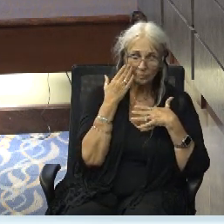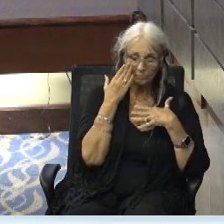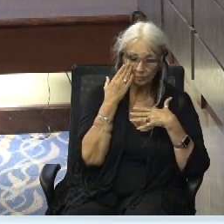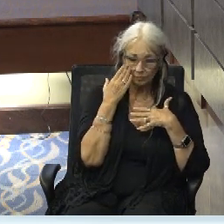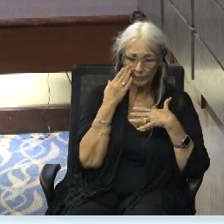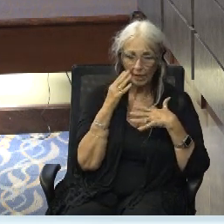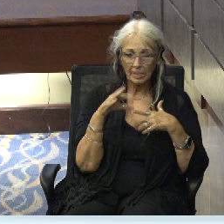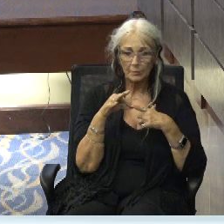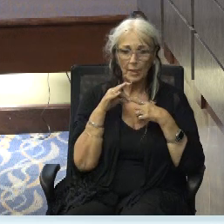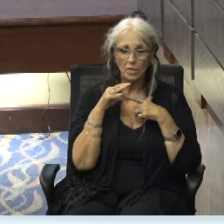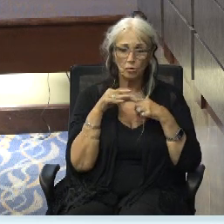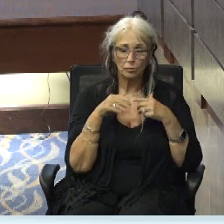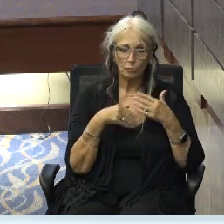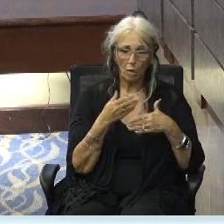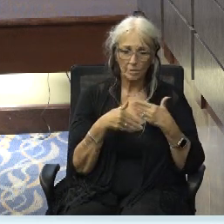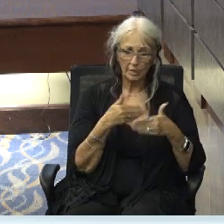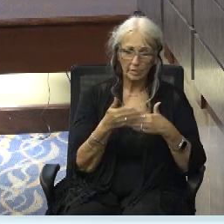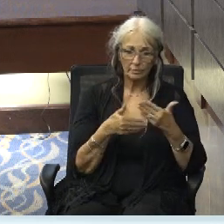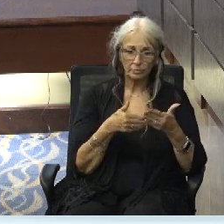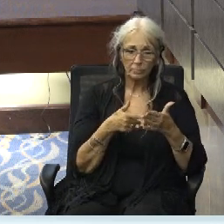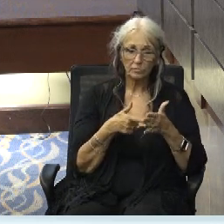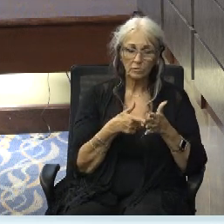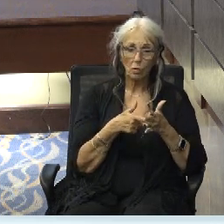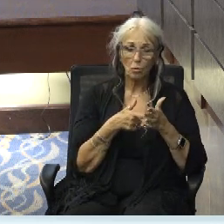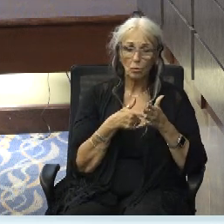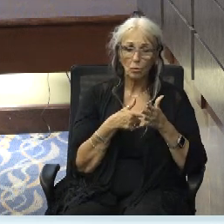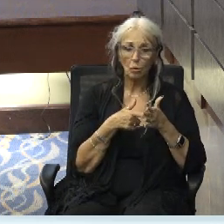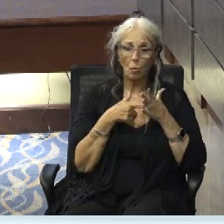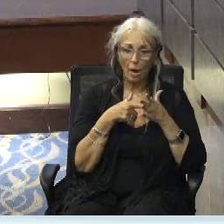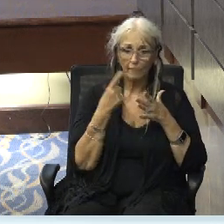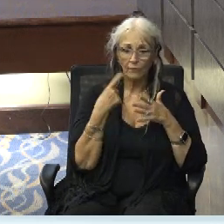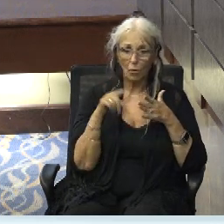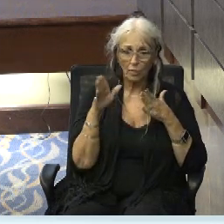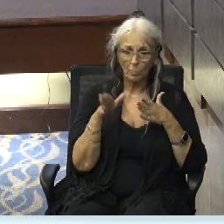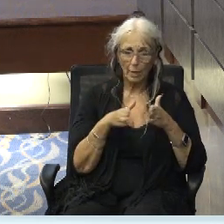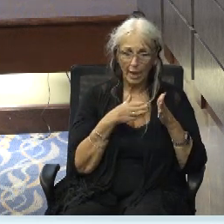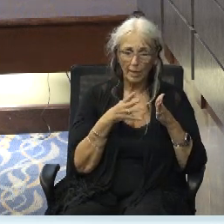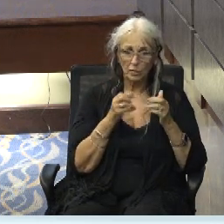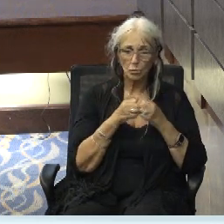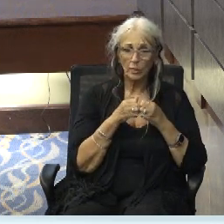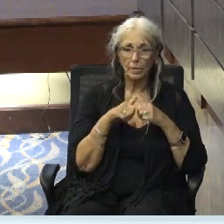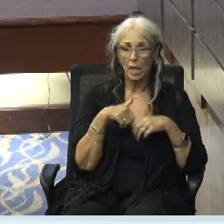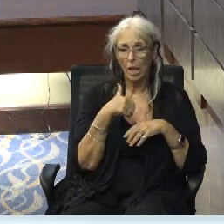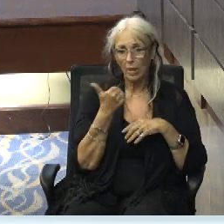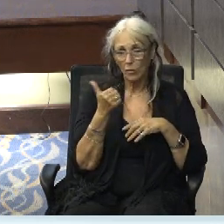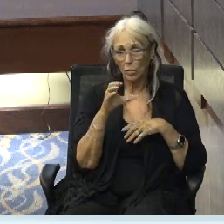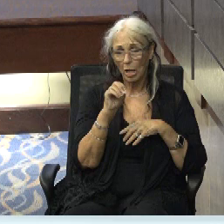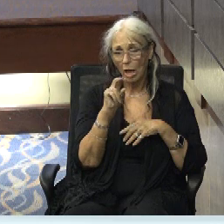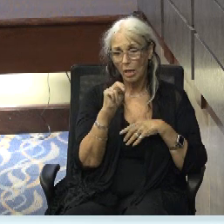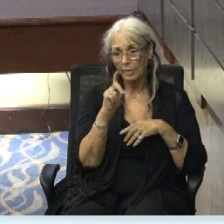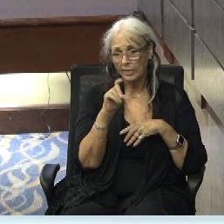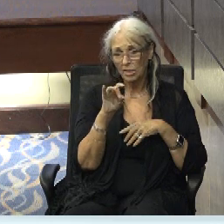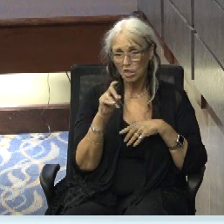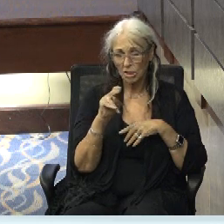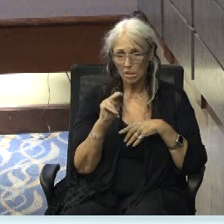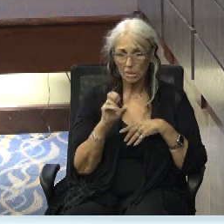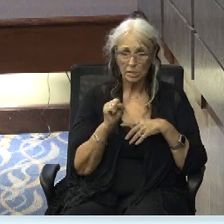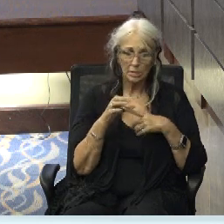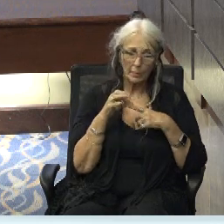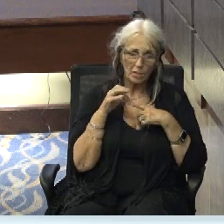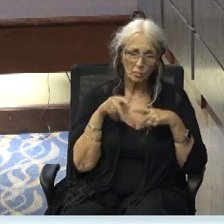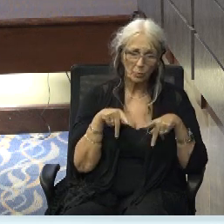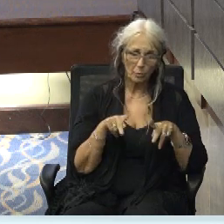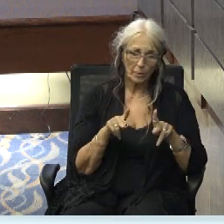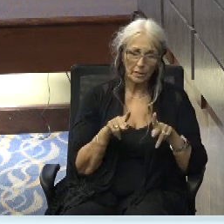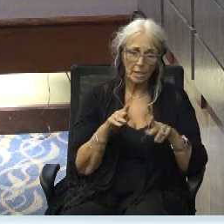the special permit process requires them to submit their plans, so there could be additional conditions placed on those special permits based on,